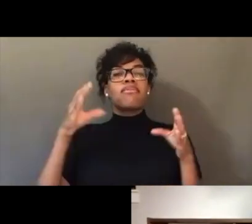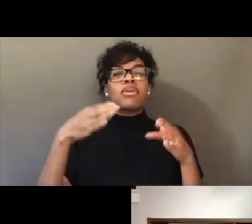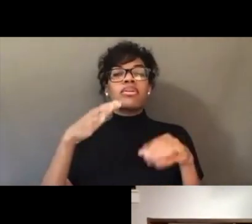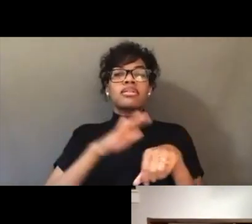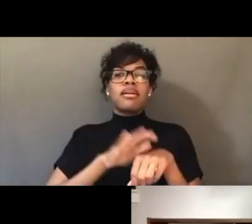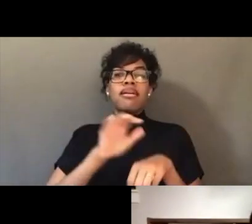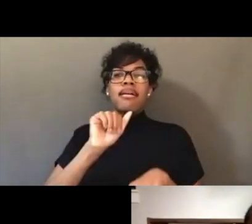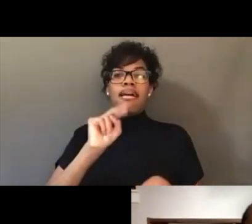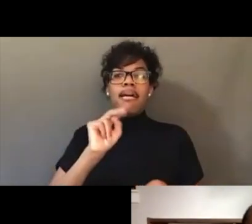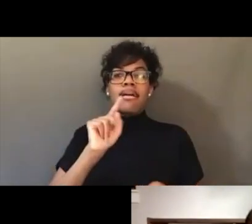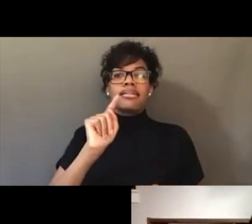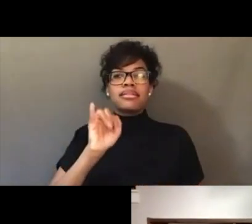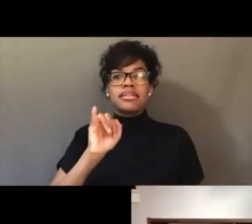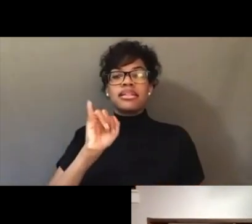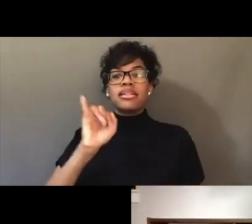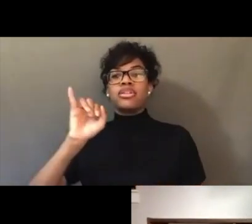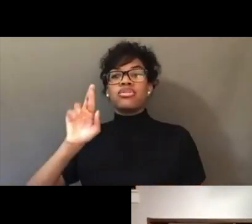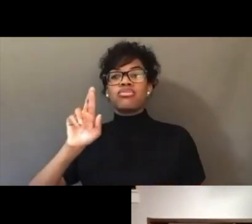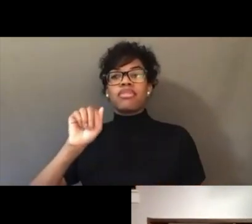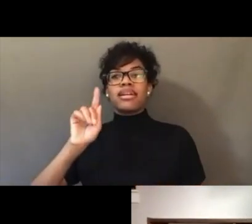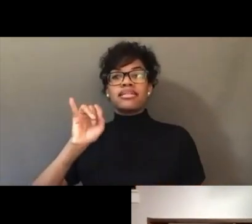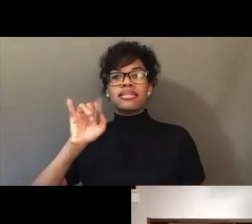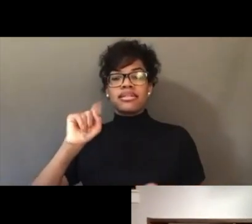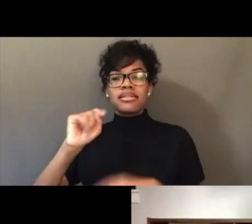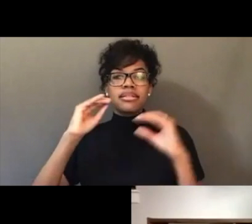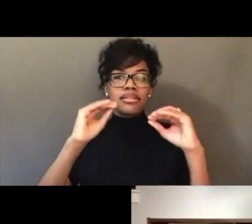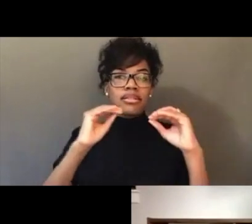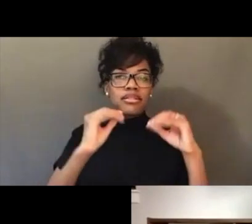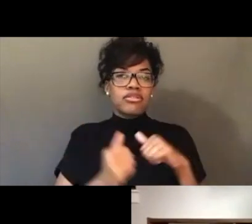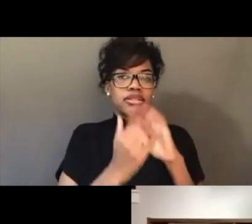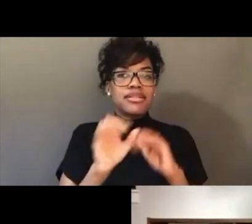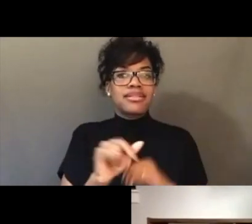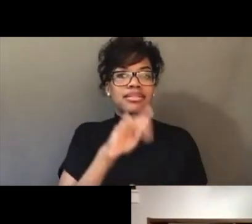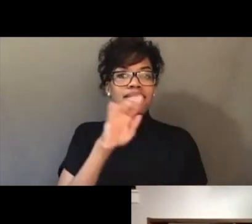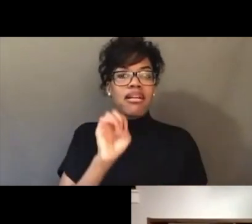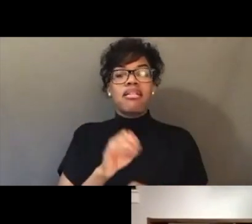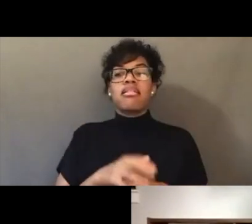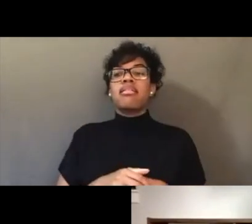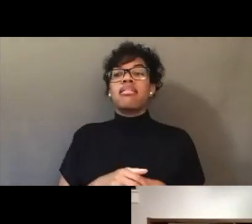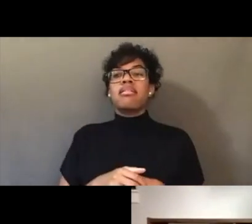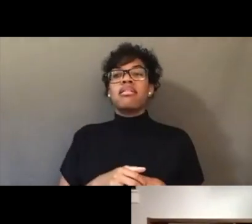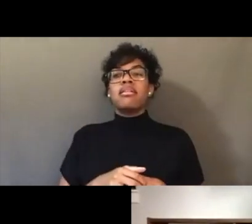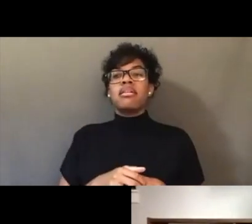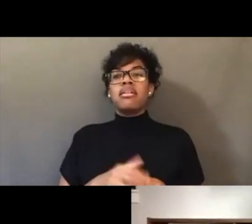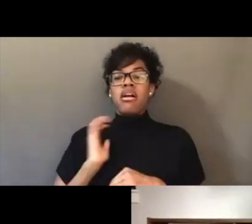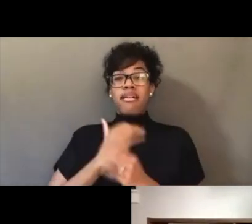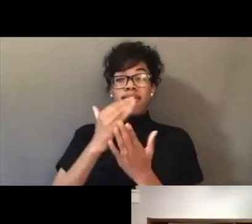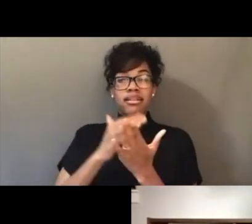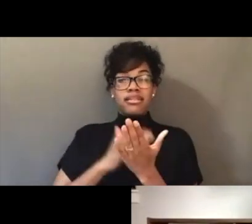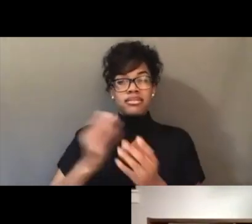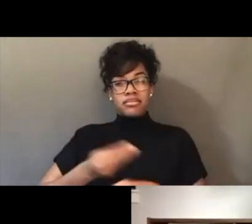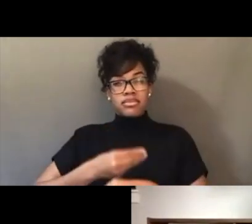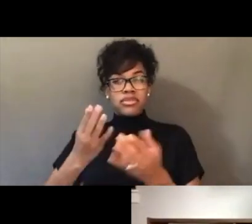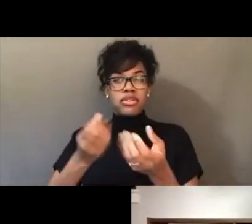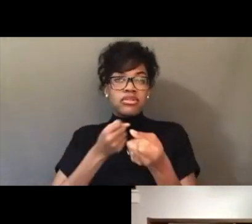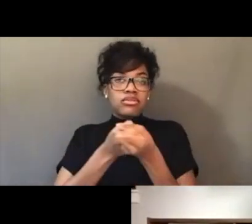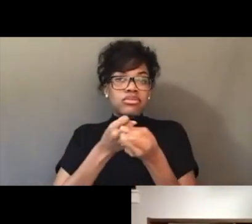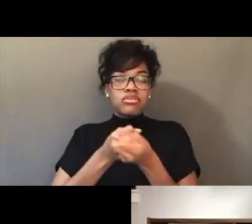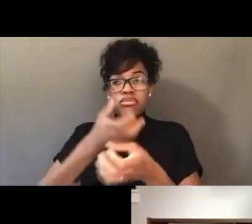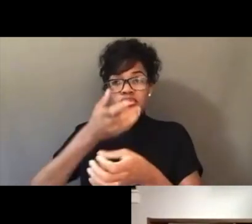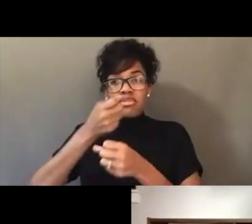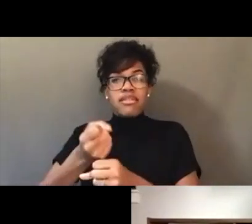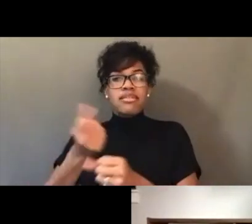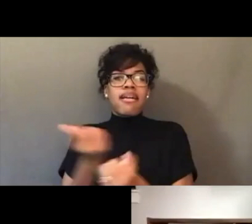sustain classroom spaces, whether in person or virtual, that are rooted in trust and support. Let us